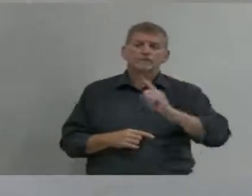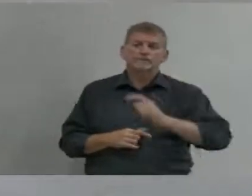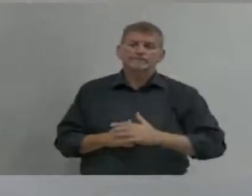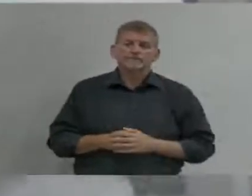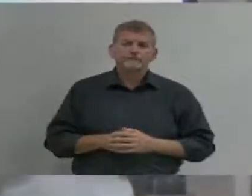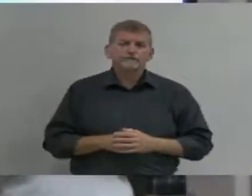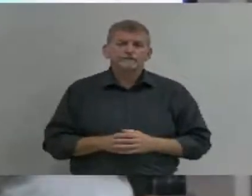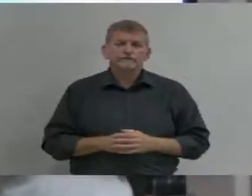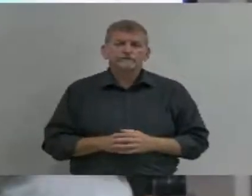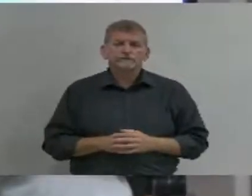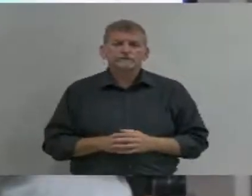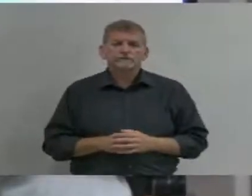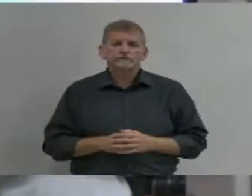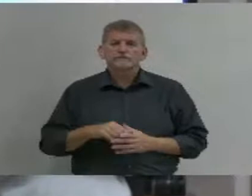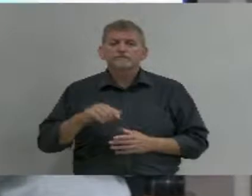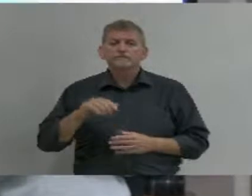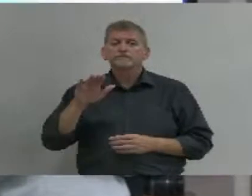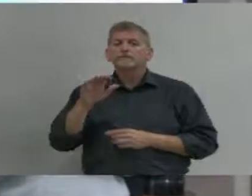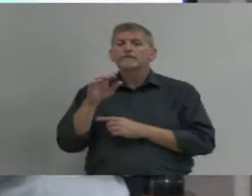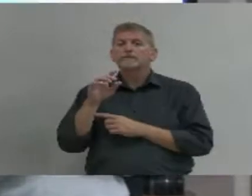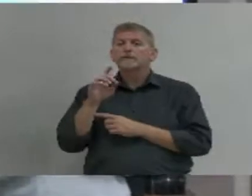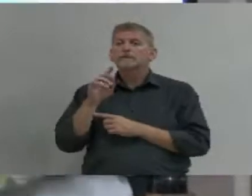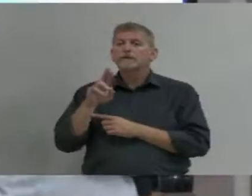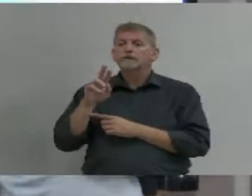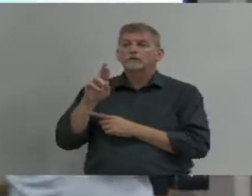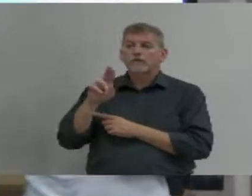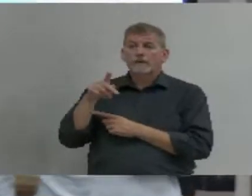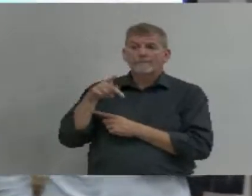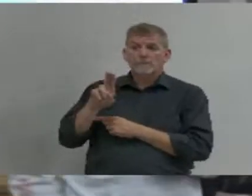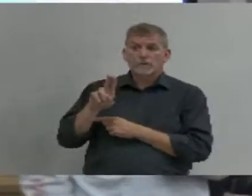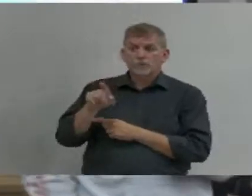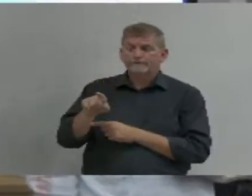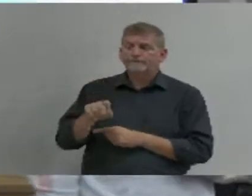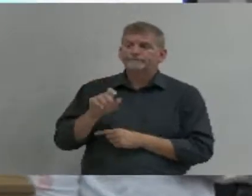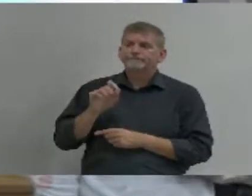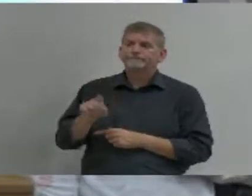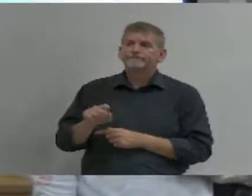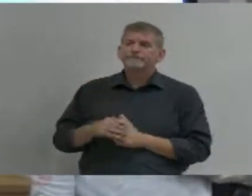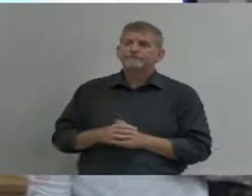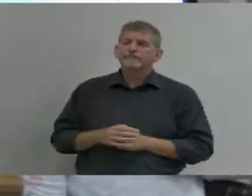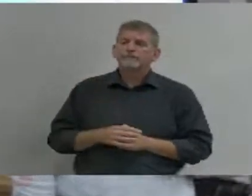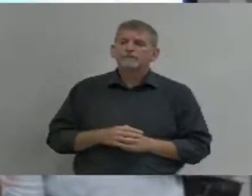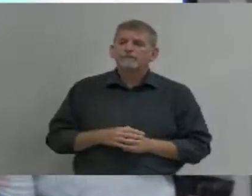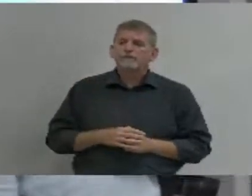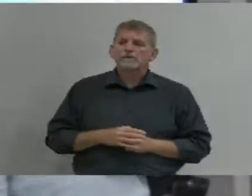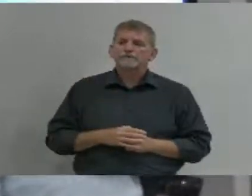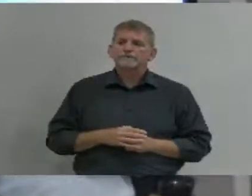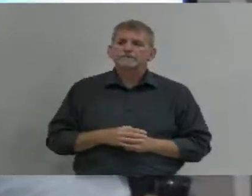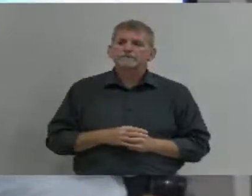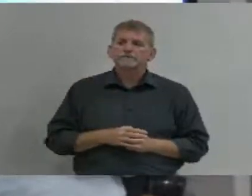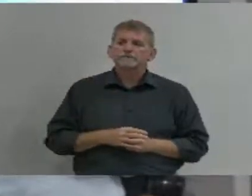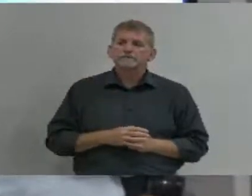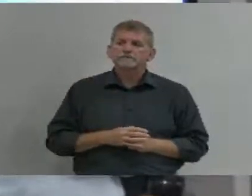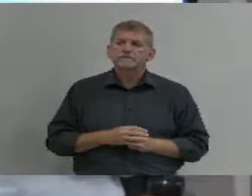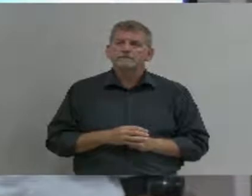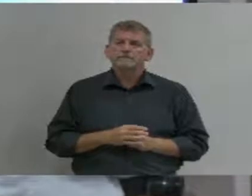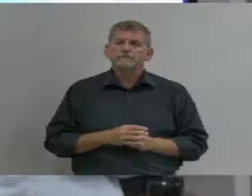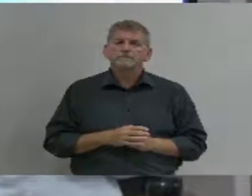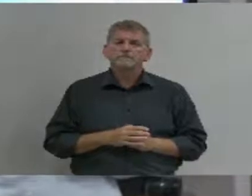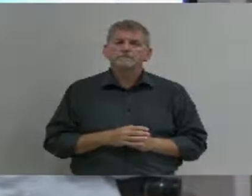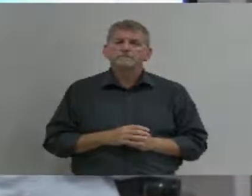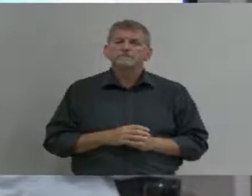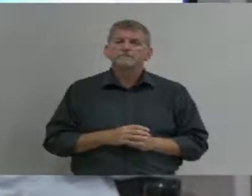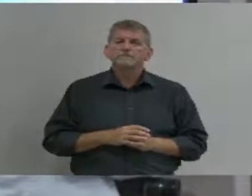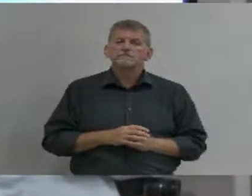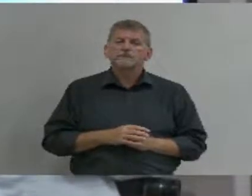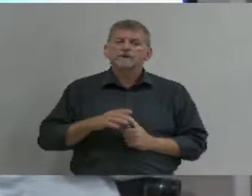This one's for Dr. Ramirez. I had a viewer ask me this week, where are the Purdue isolation beds? Because I know it's quite a few amount, and I can't